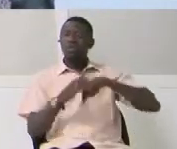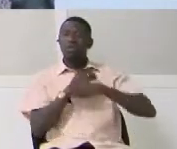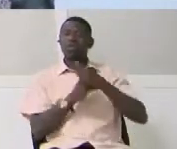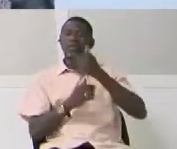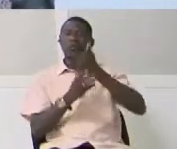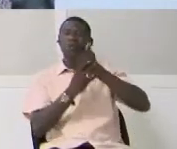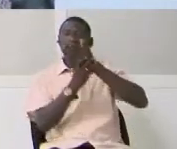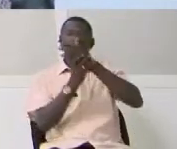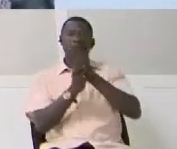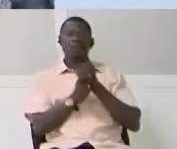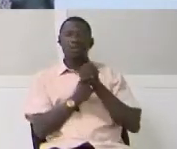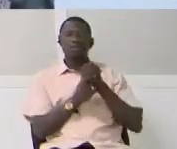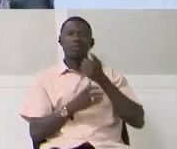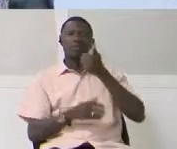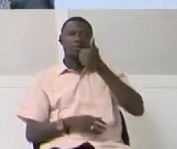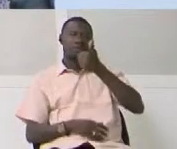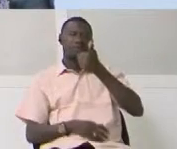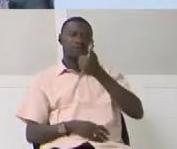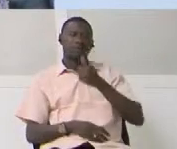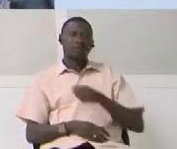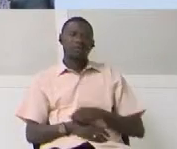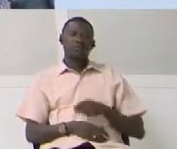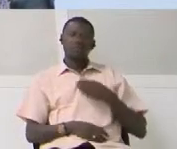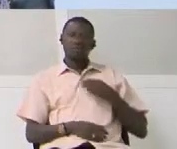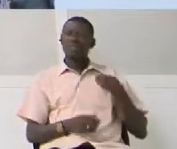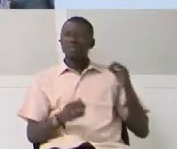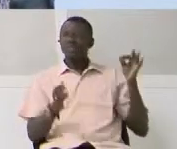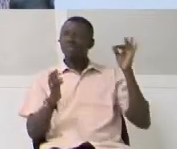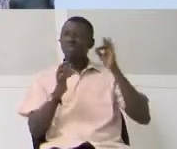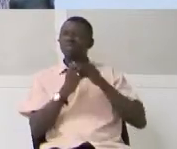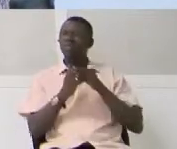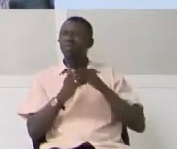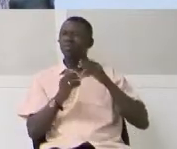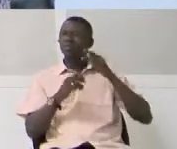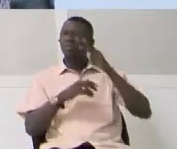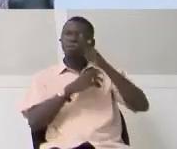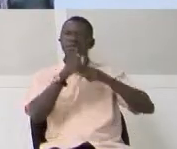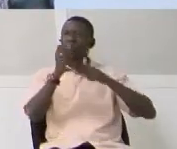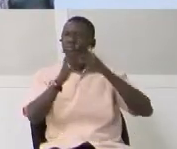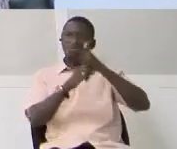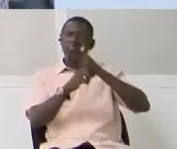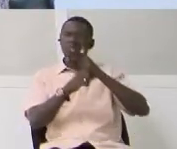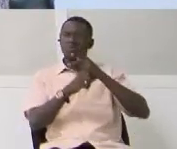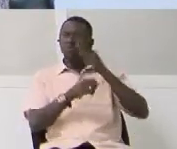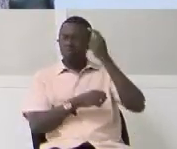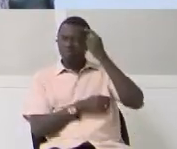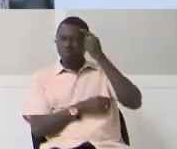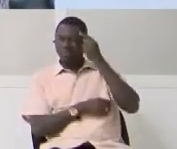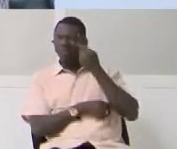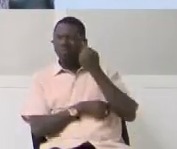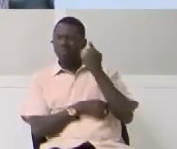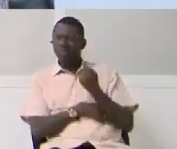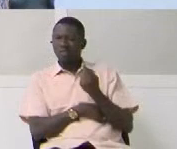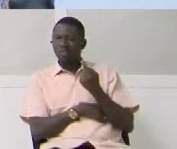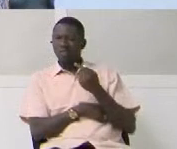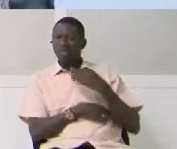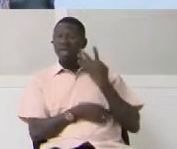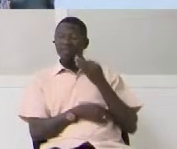have experience. So what I have in my mind? I traveled all over Europe and I have experience. What I thought